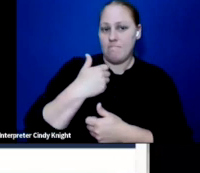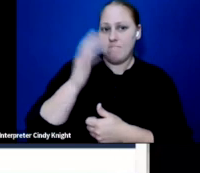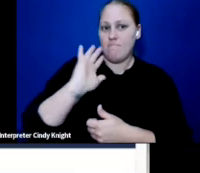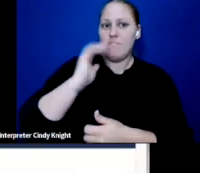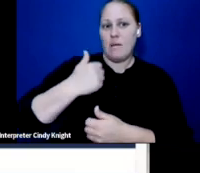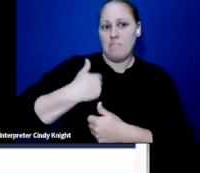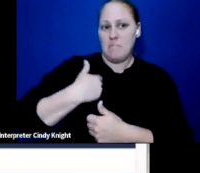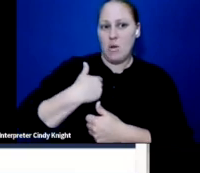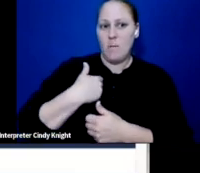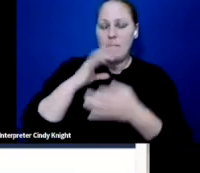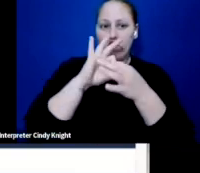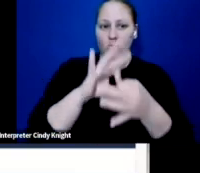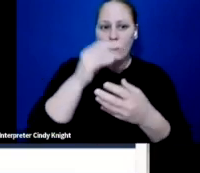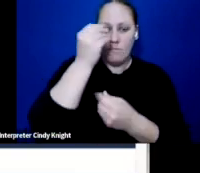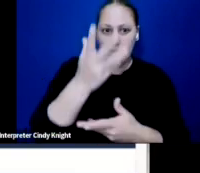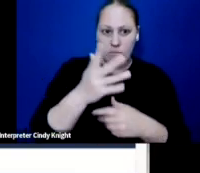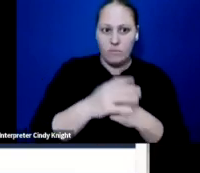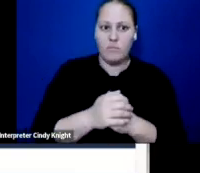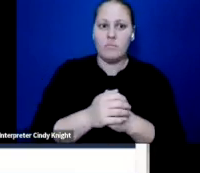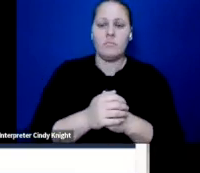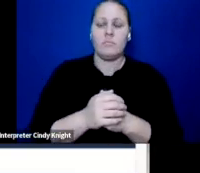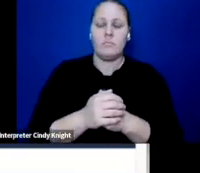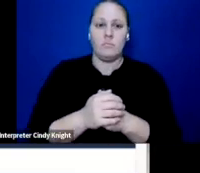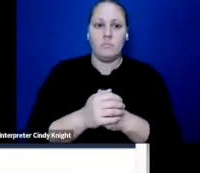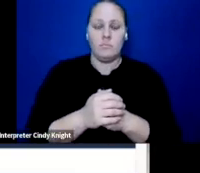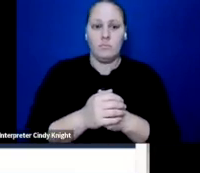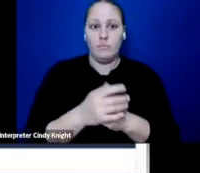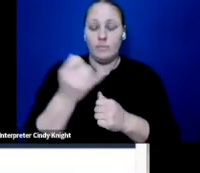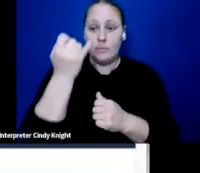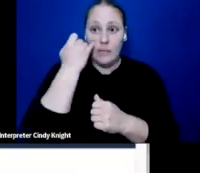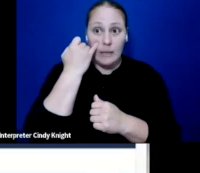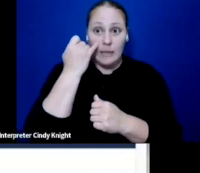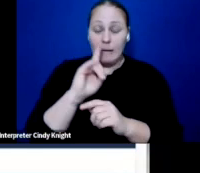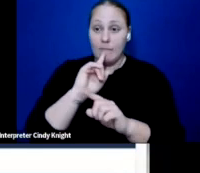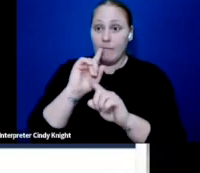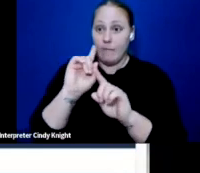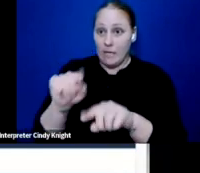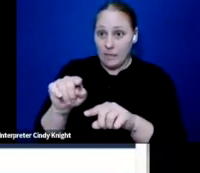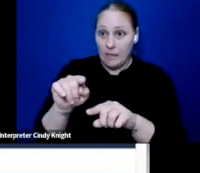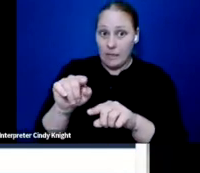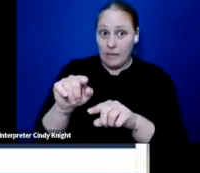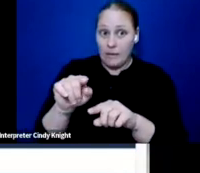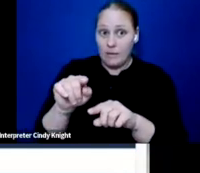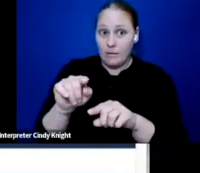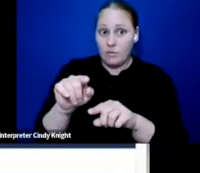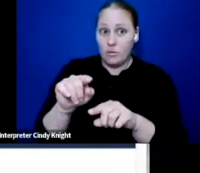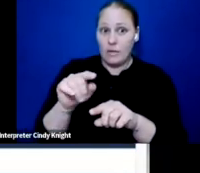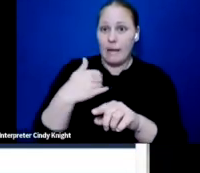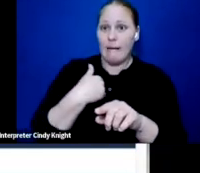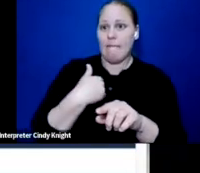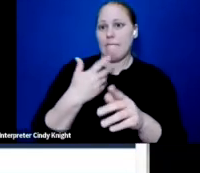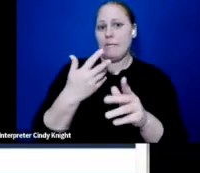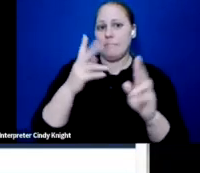Throughout the entire UI, if an answer to a specific question has